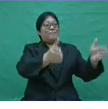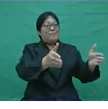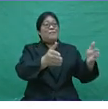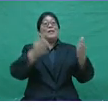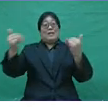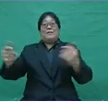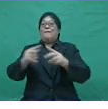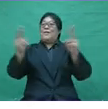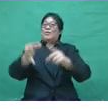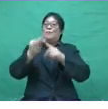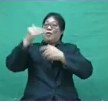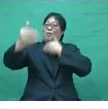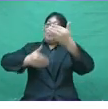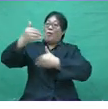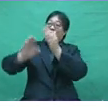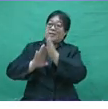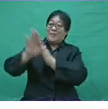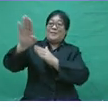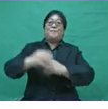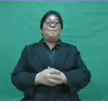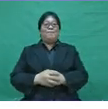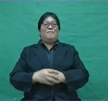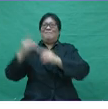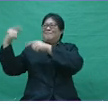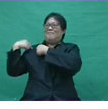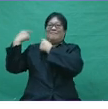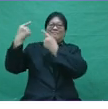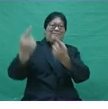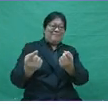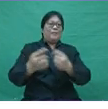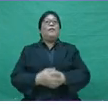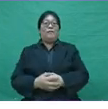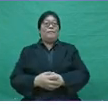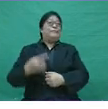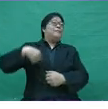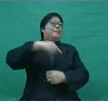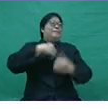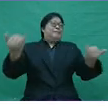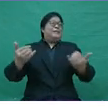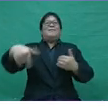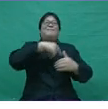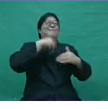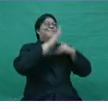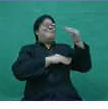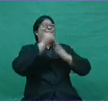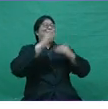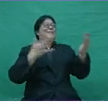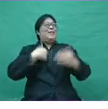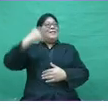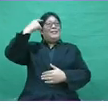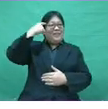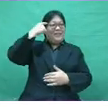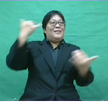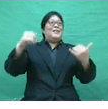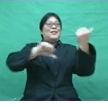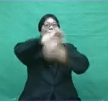dynamic and progressive. Over the years, we have been in our comfort zone, thinking that the current social